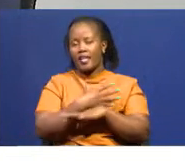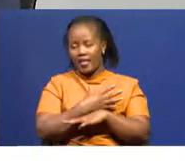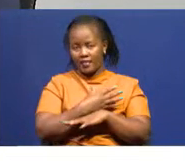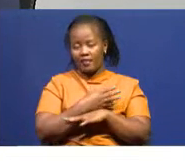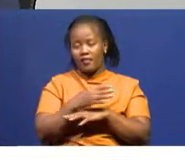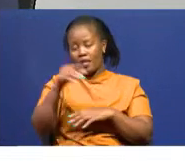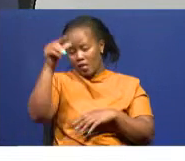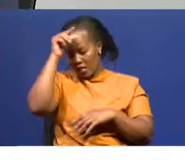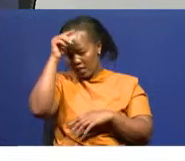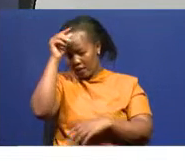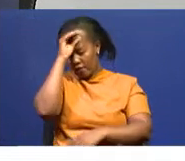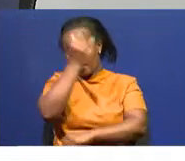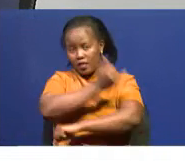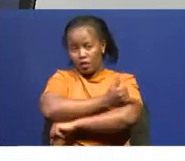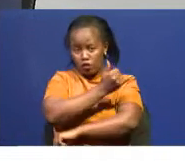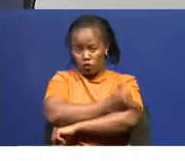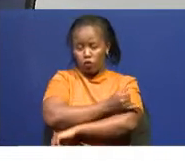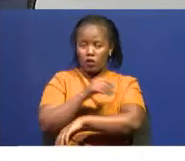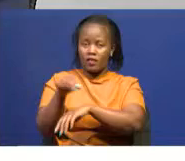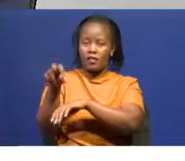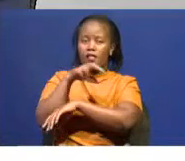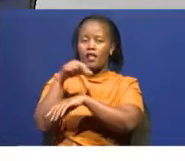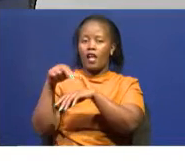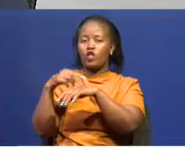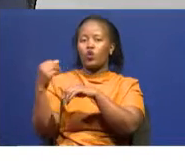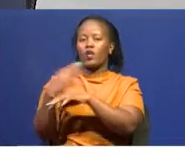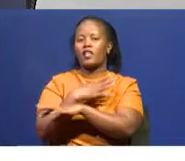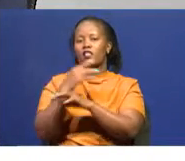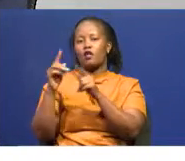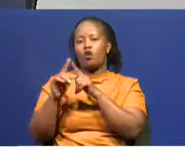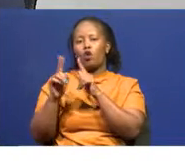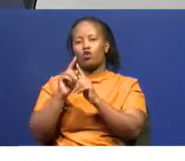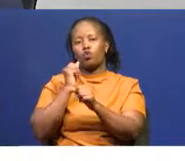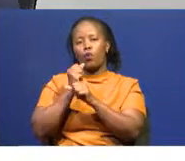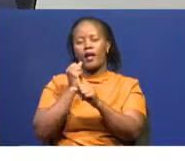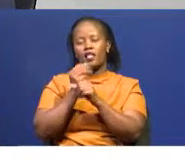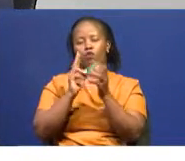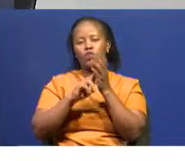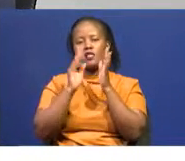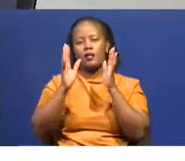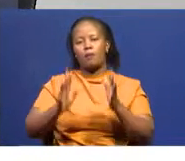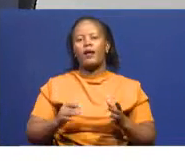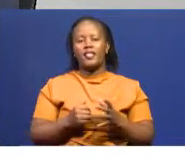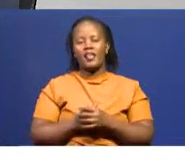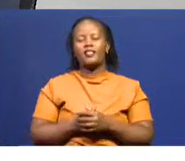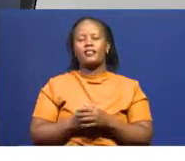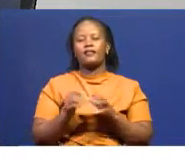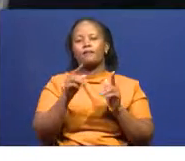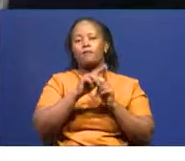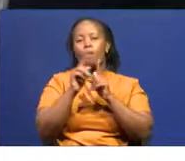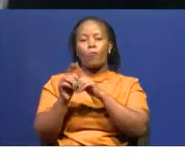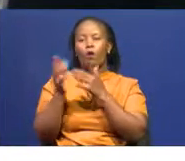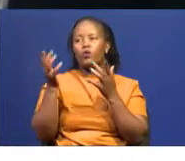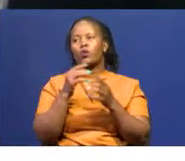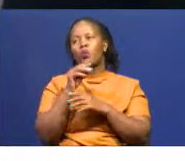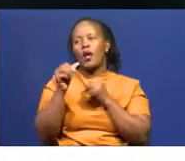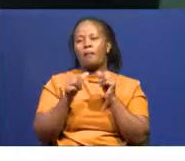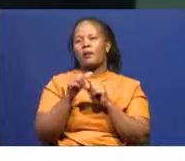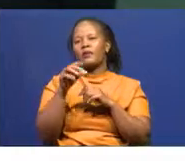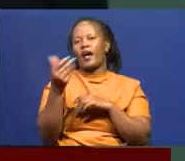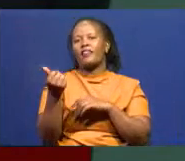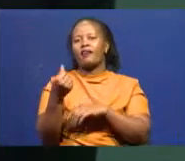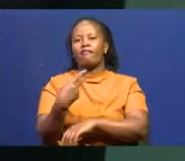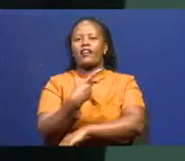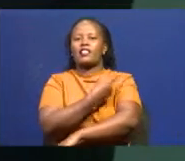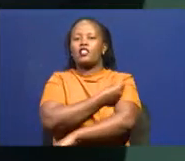as a government entity, as National Cancer Institute, and also when we work with partners. Again, for what she said about HPV vaccination